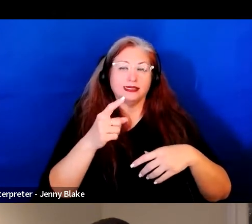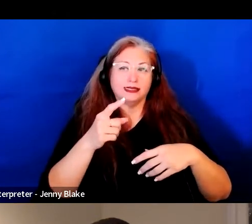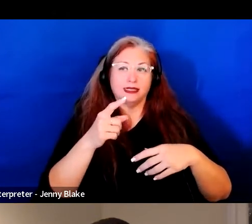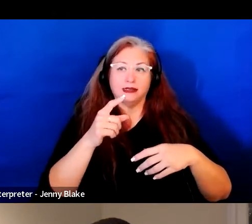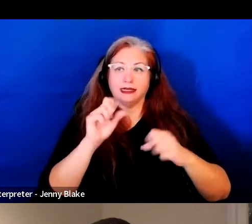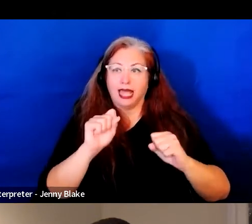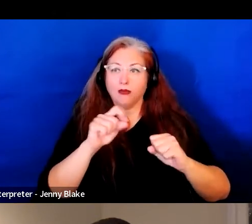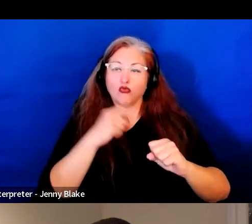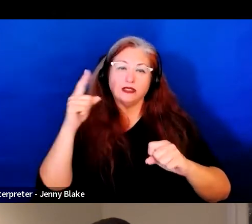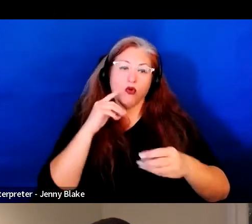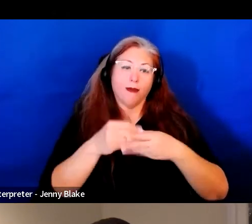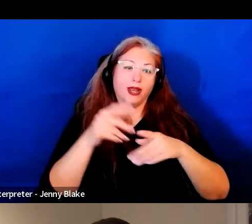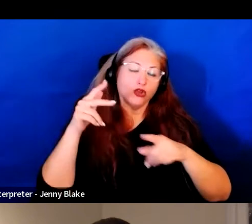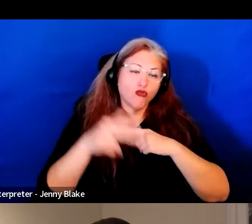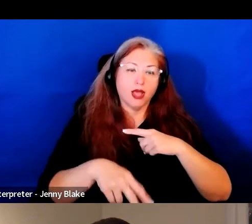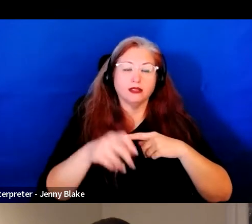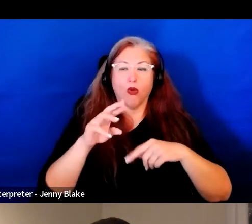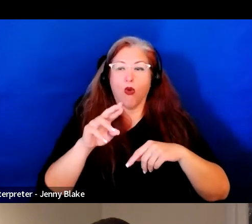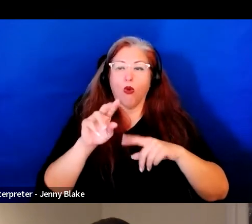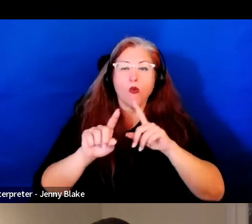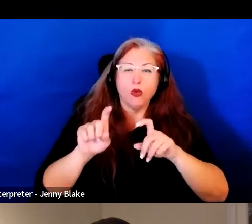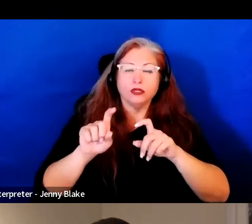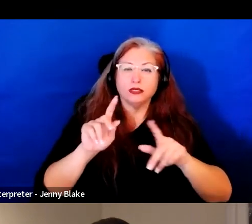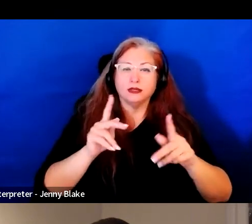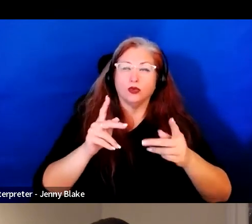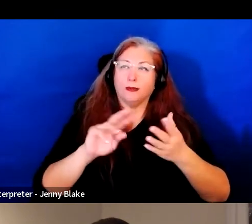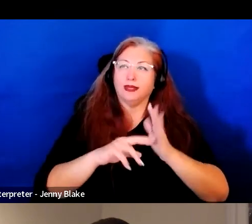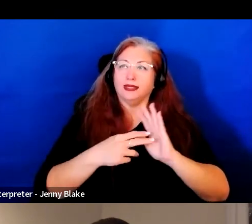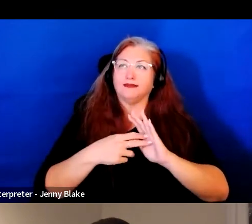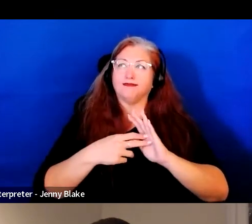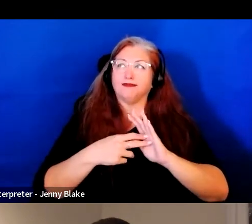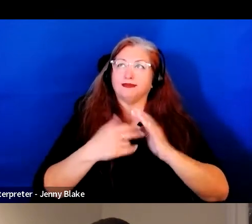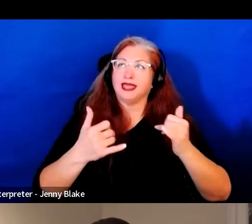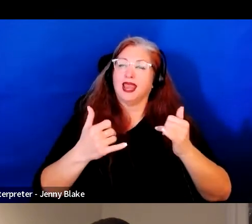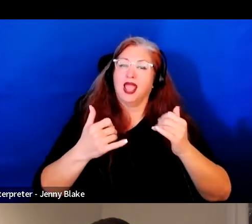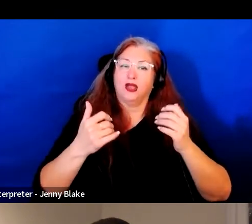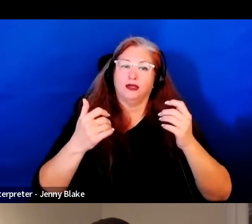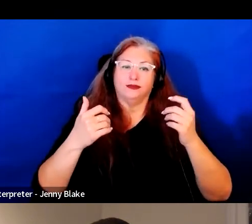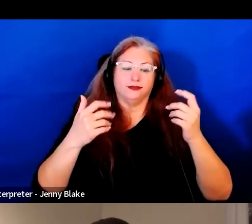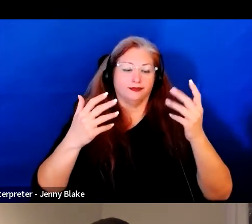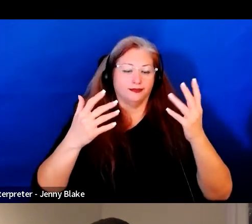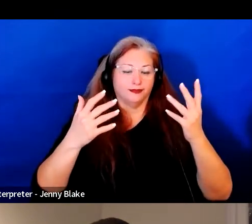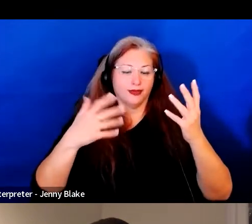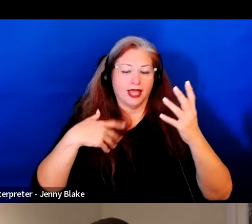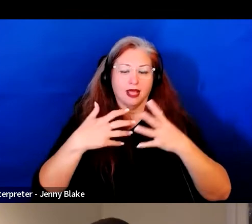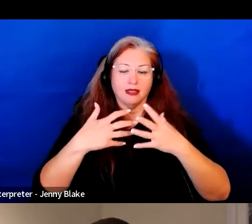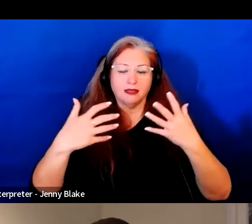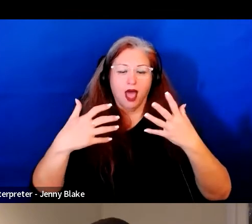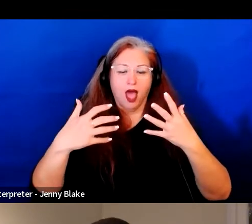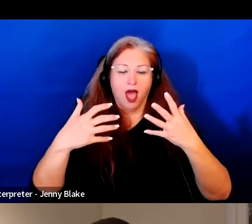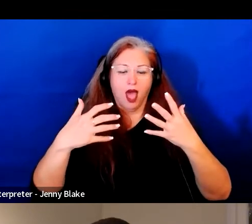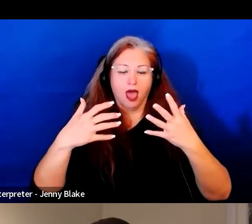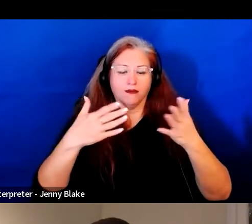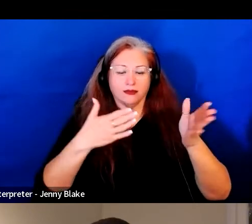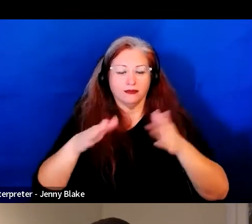cutbacks or being questioned to the point where there is a huge commercial aspect to this